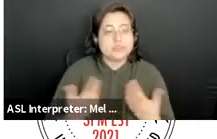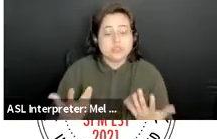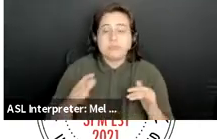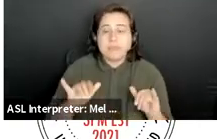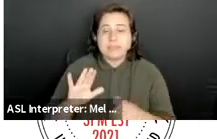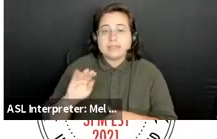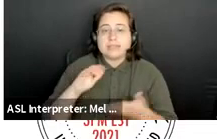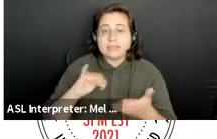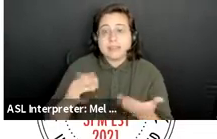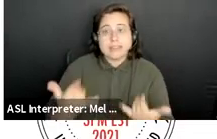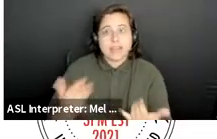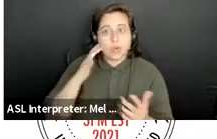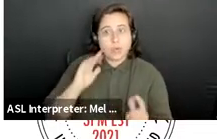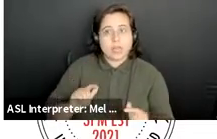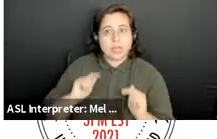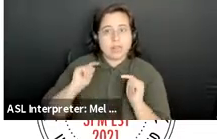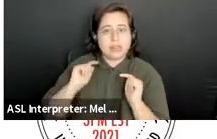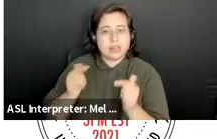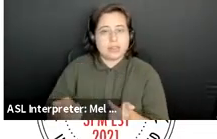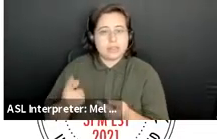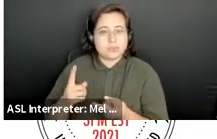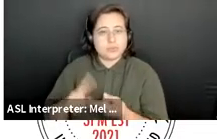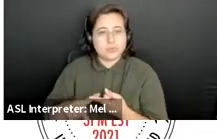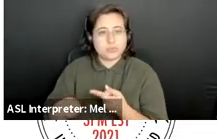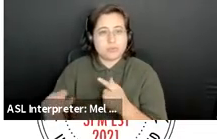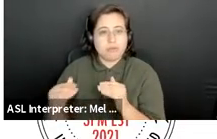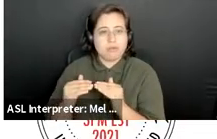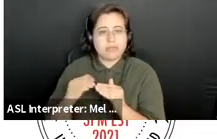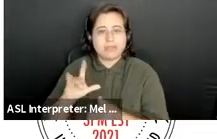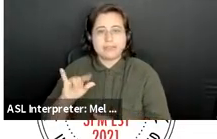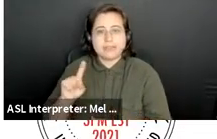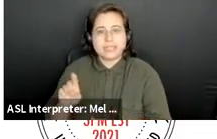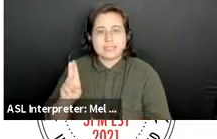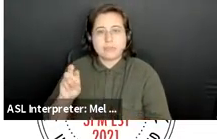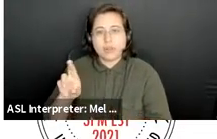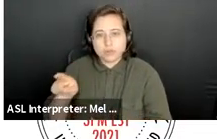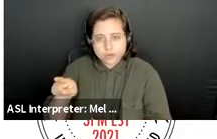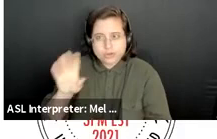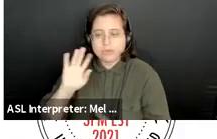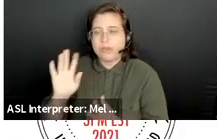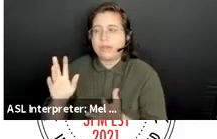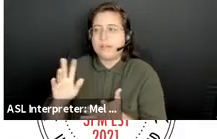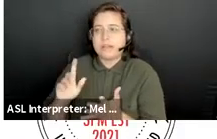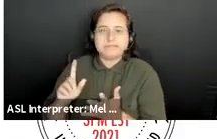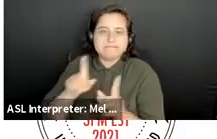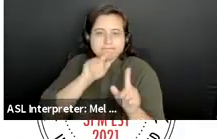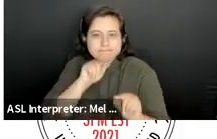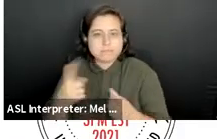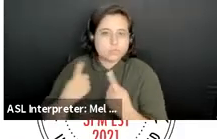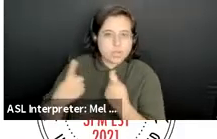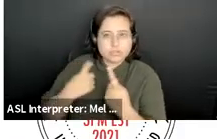hand over now to my colleague, Liz Mahler, to go through some of the questions that we've